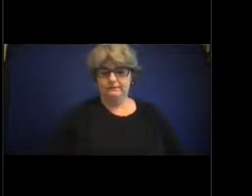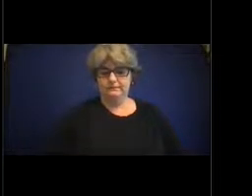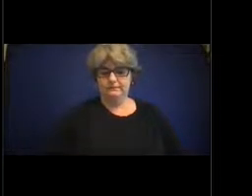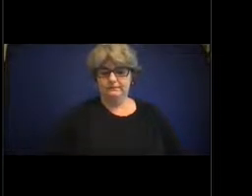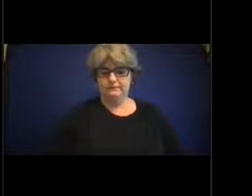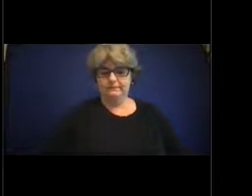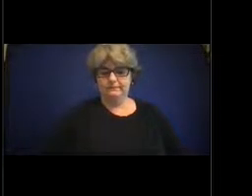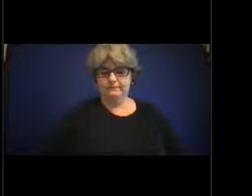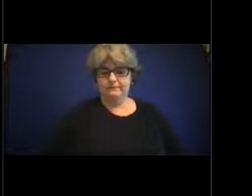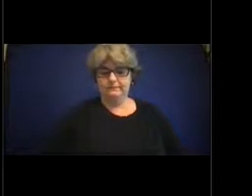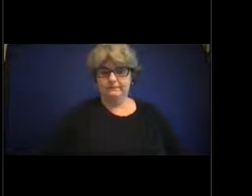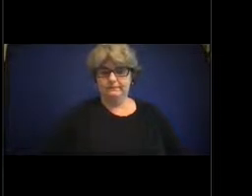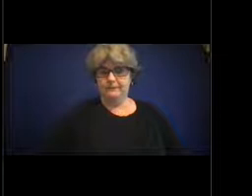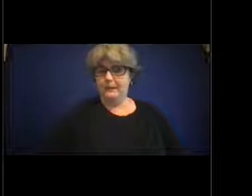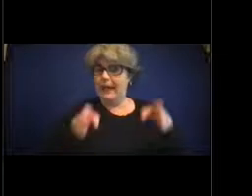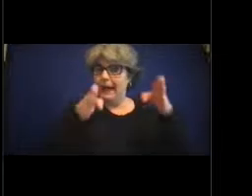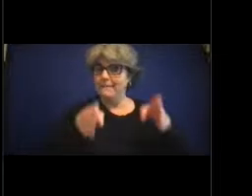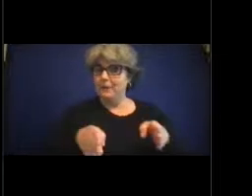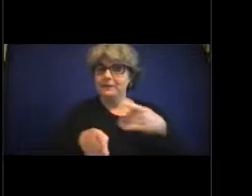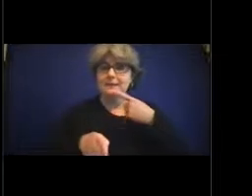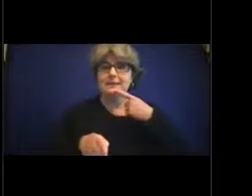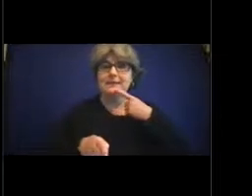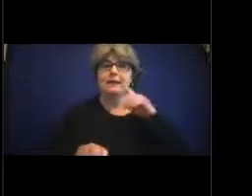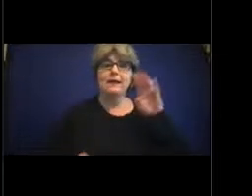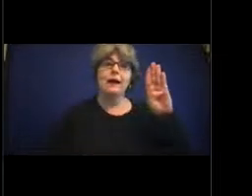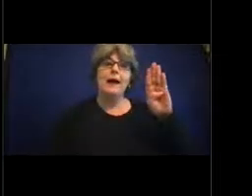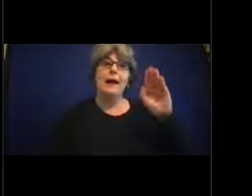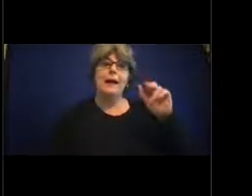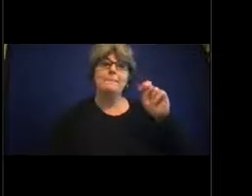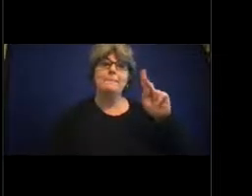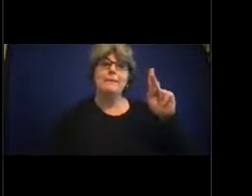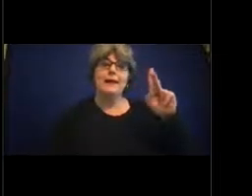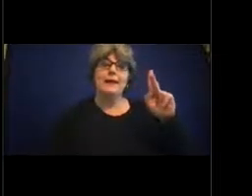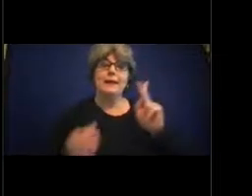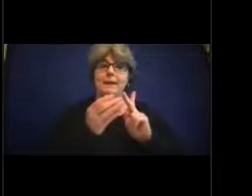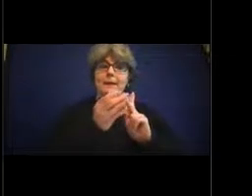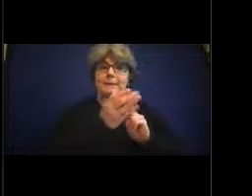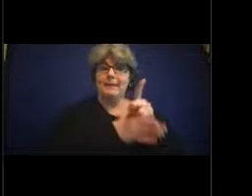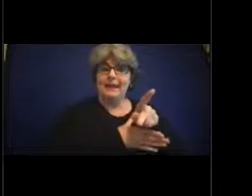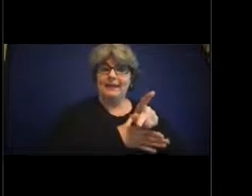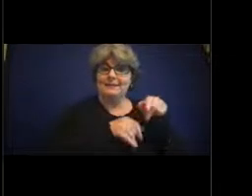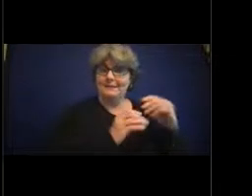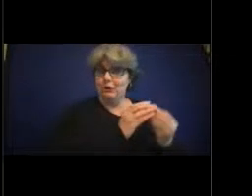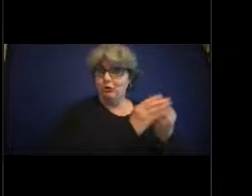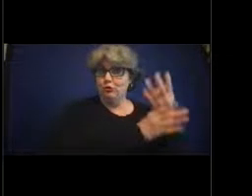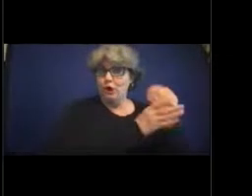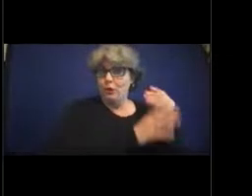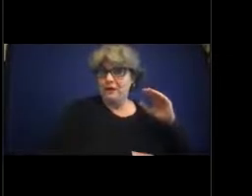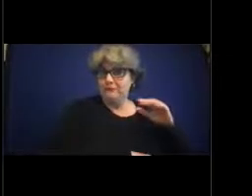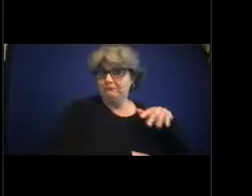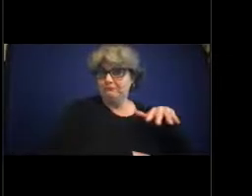we have somebody that's saying there's bank plants that are actually still growing on the side of the photos.